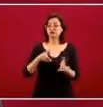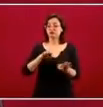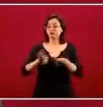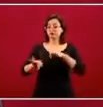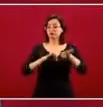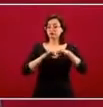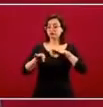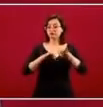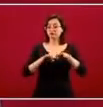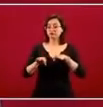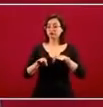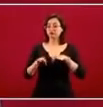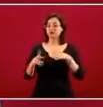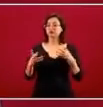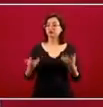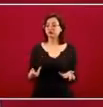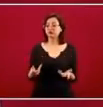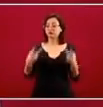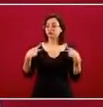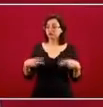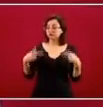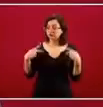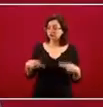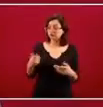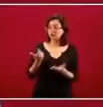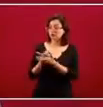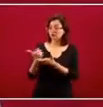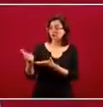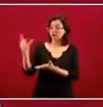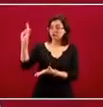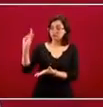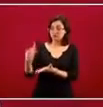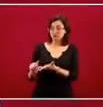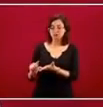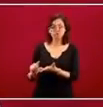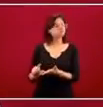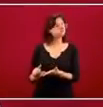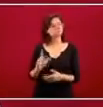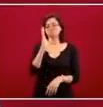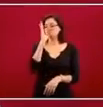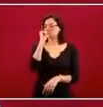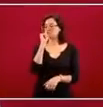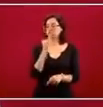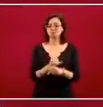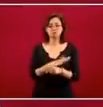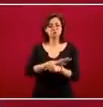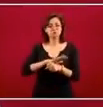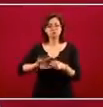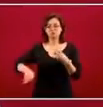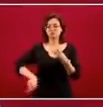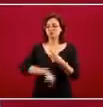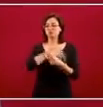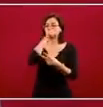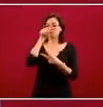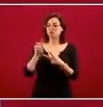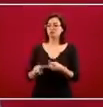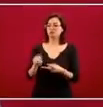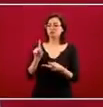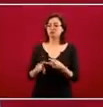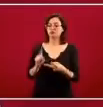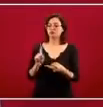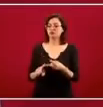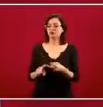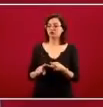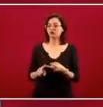And regarding the second question, the sanitary or the health emergency state we declared is by force majeure